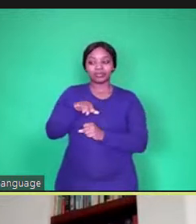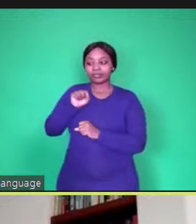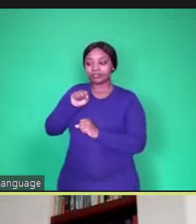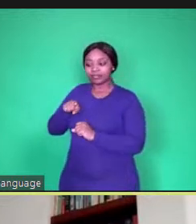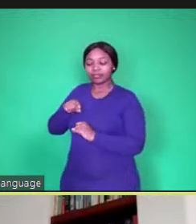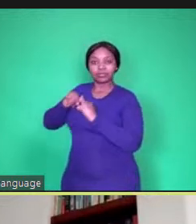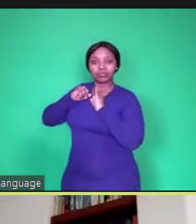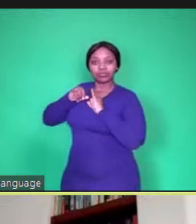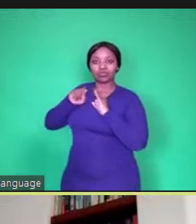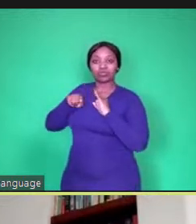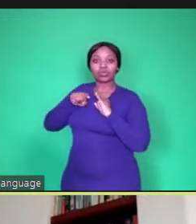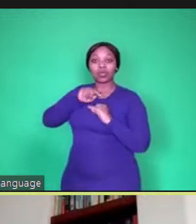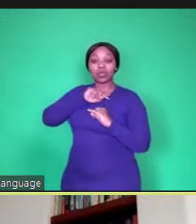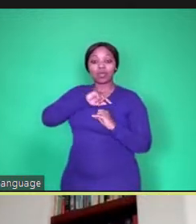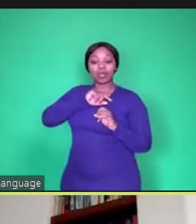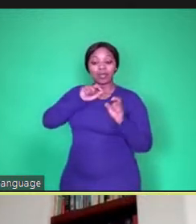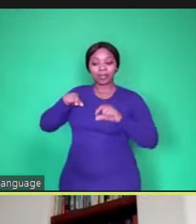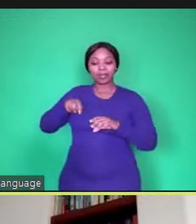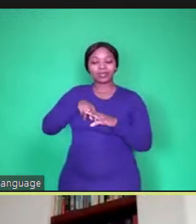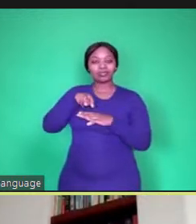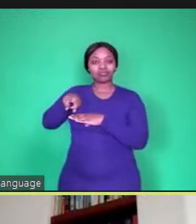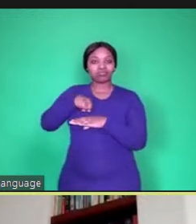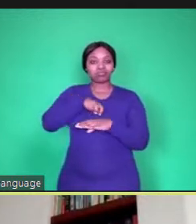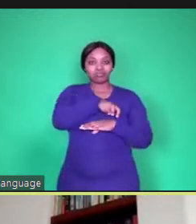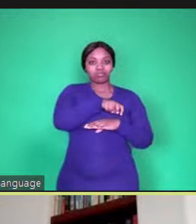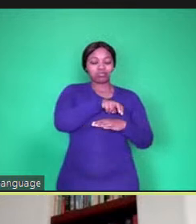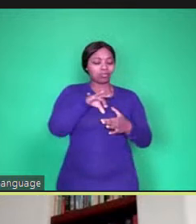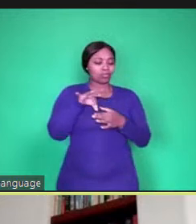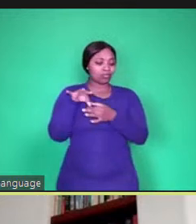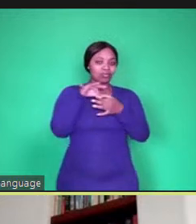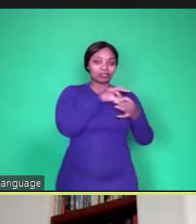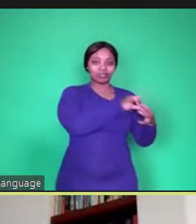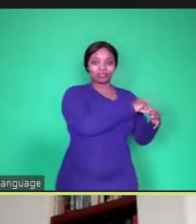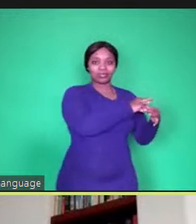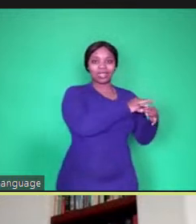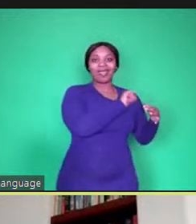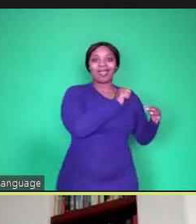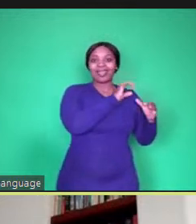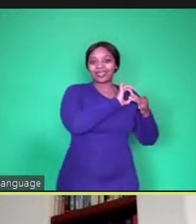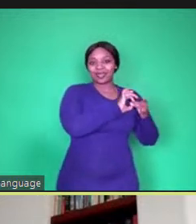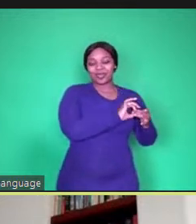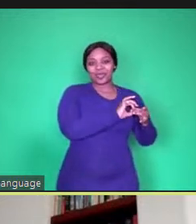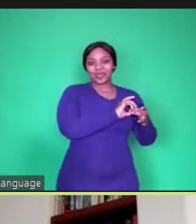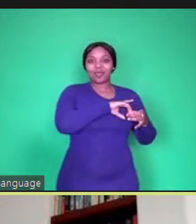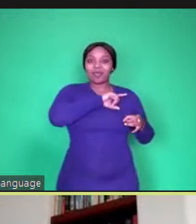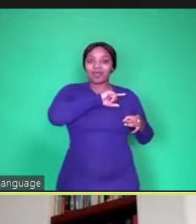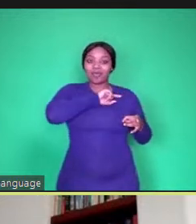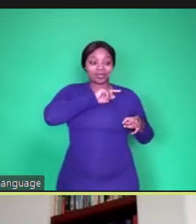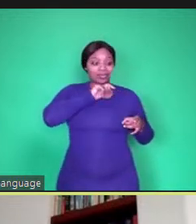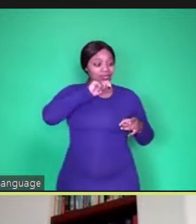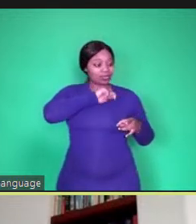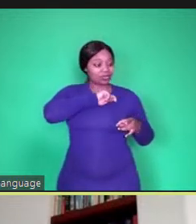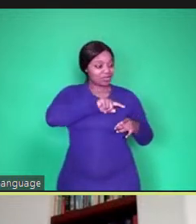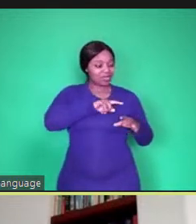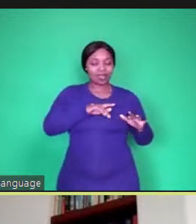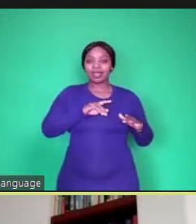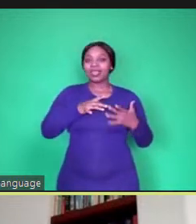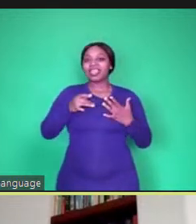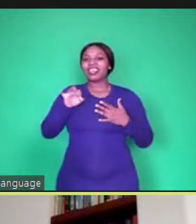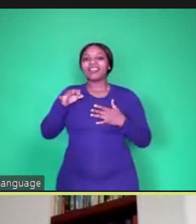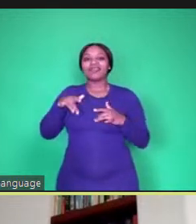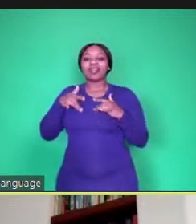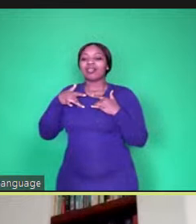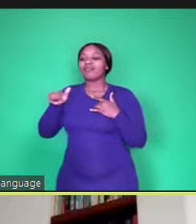or migrants more generally remain connected to another home. And this is because even people who are settled and live permanently in